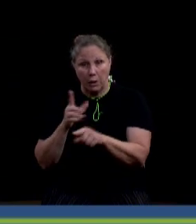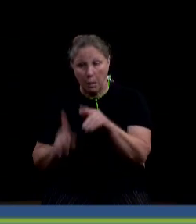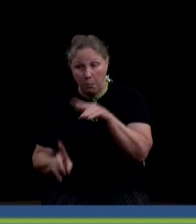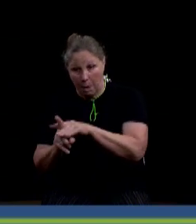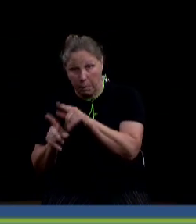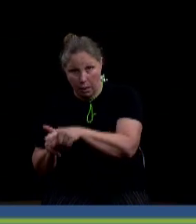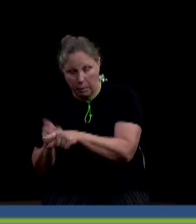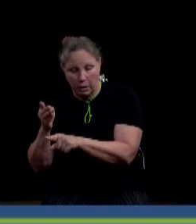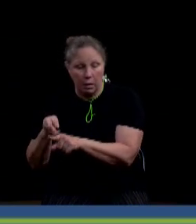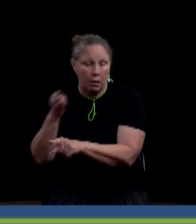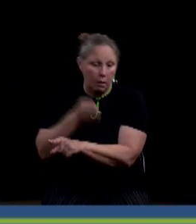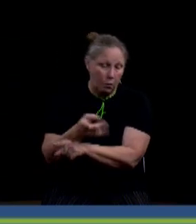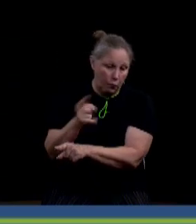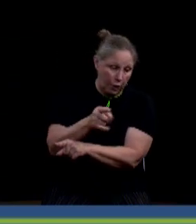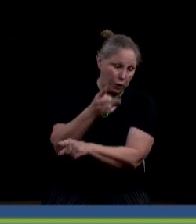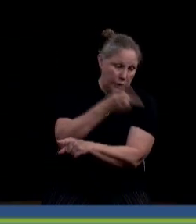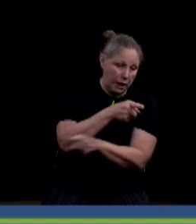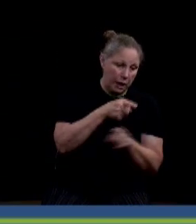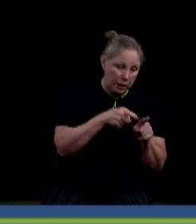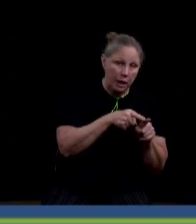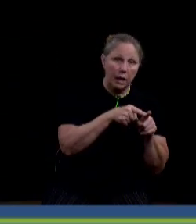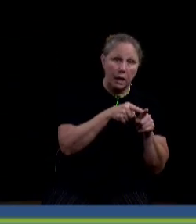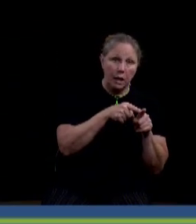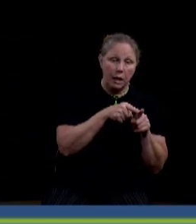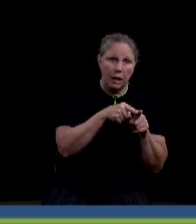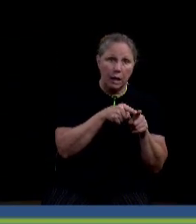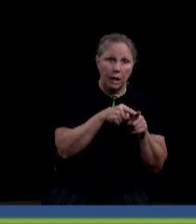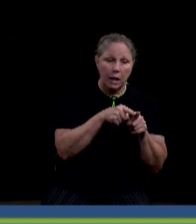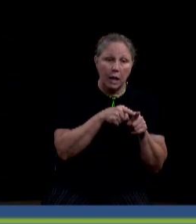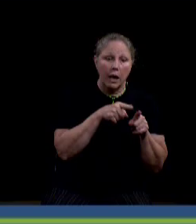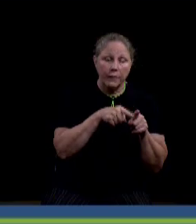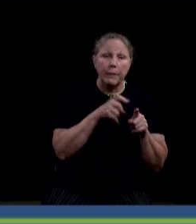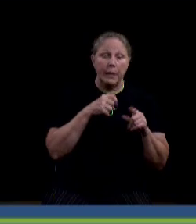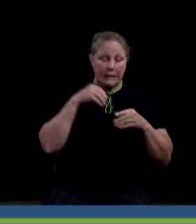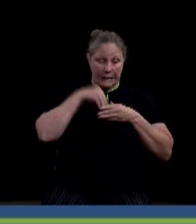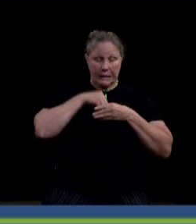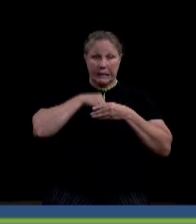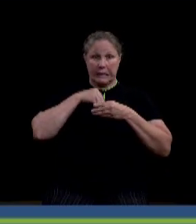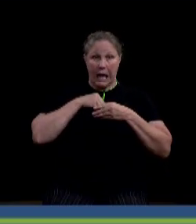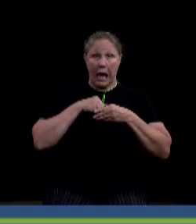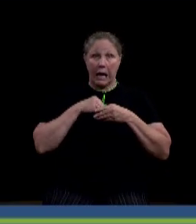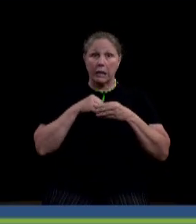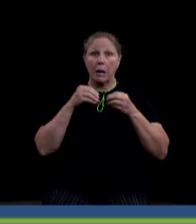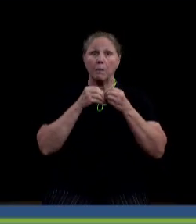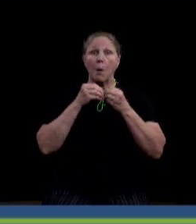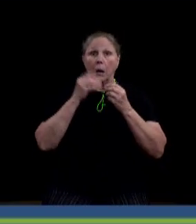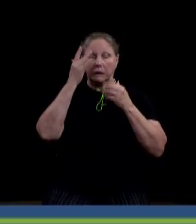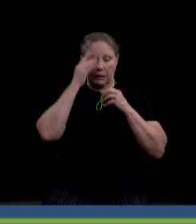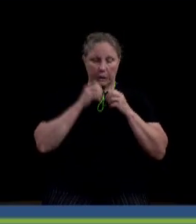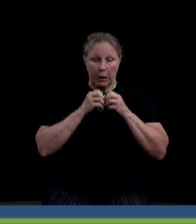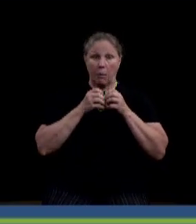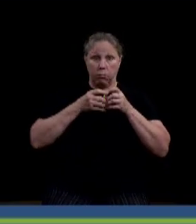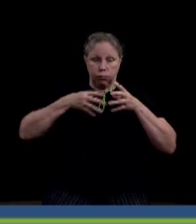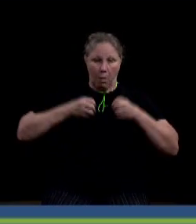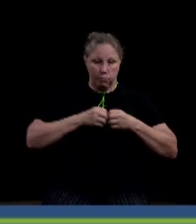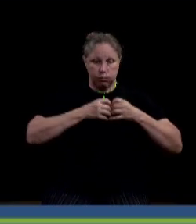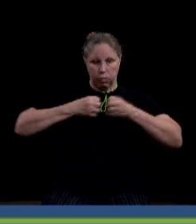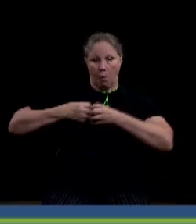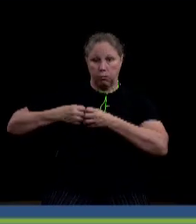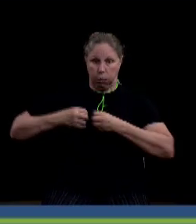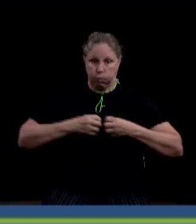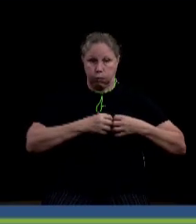is building up to that peak. But the point being that during those days prior to onset of